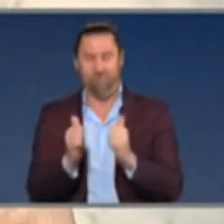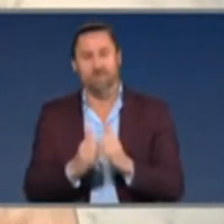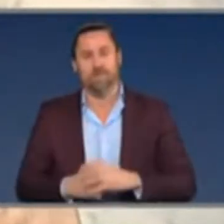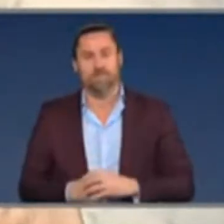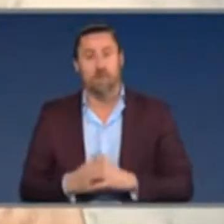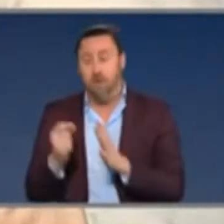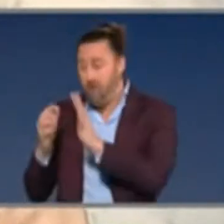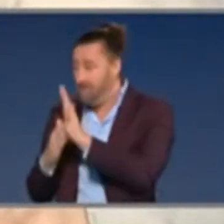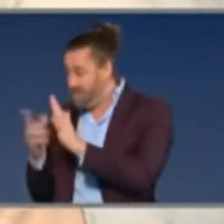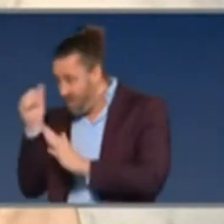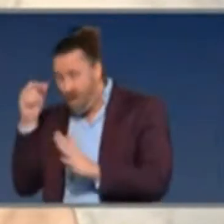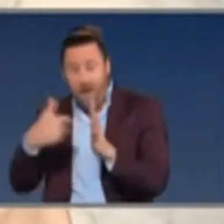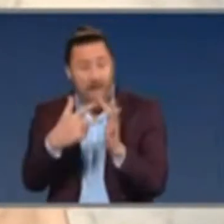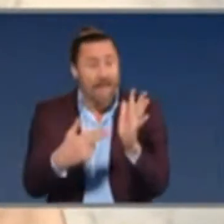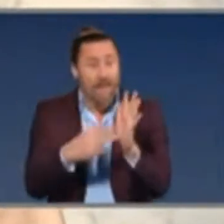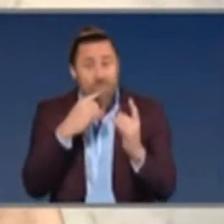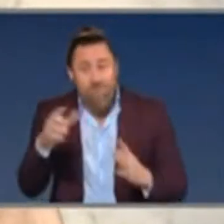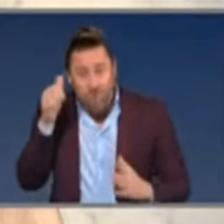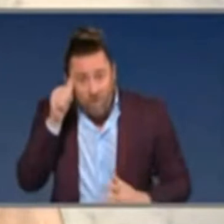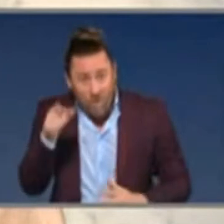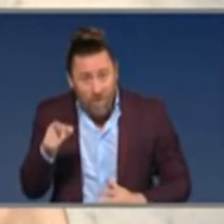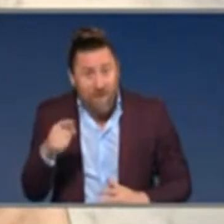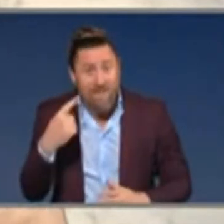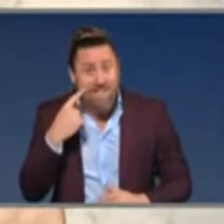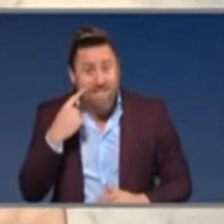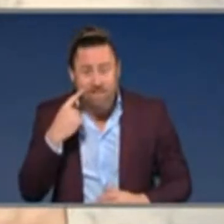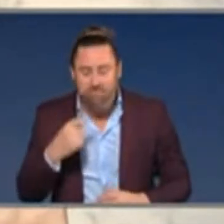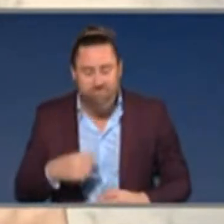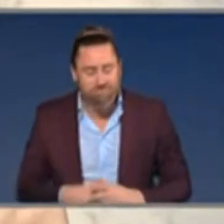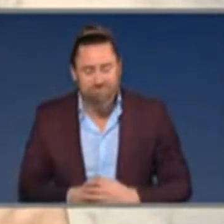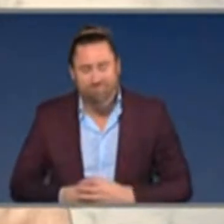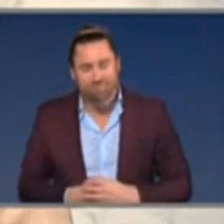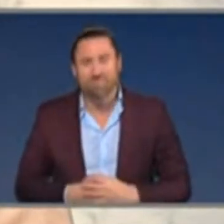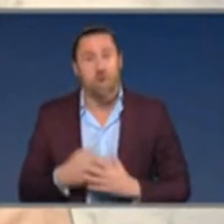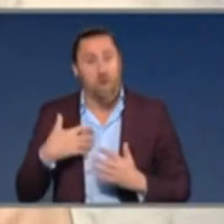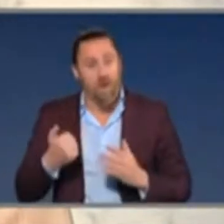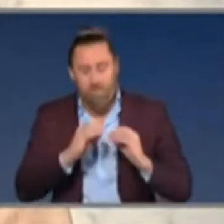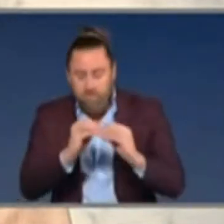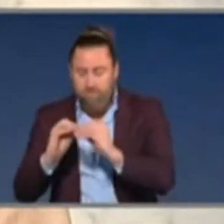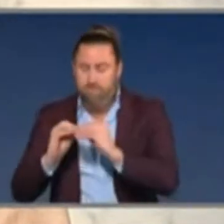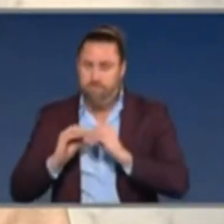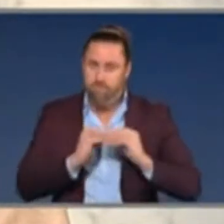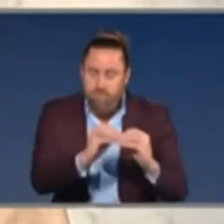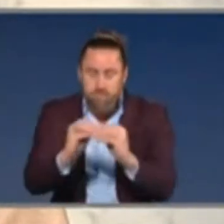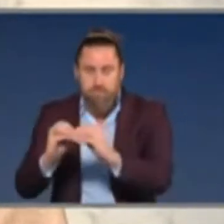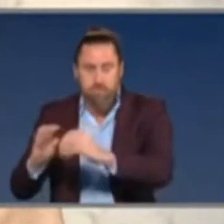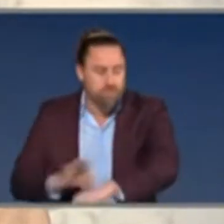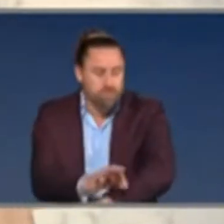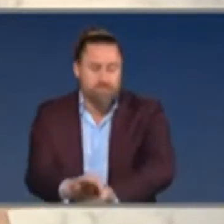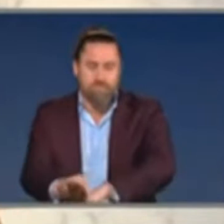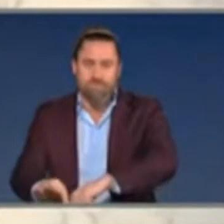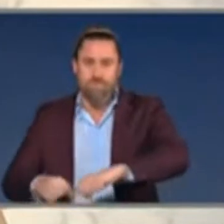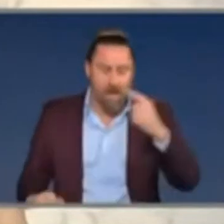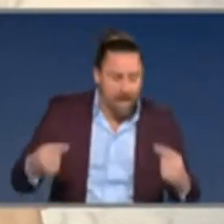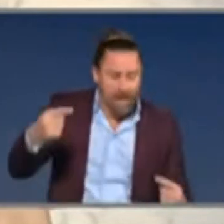and Ken will know, it hasn't always been easy, and some of our negotiations have been very hard